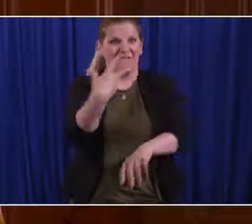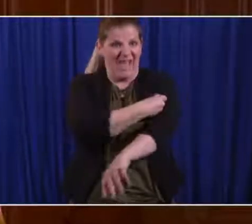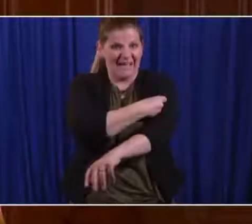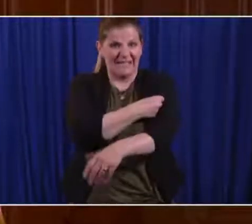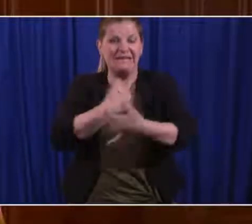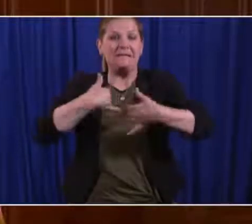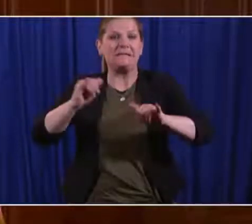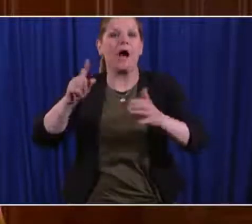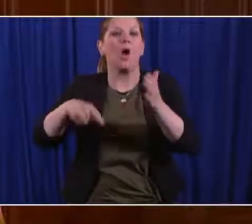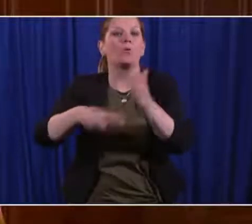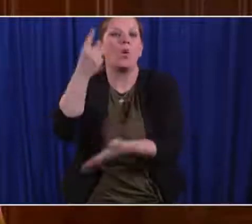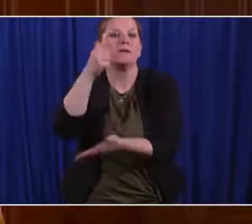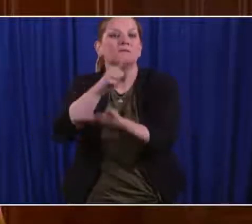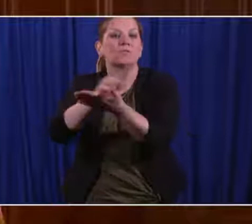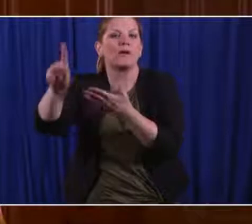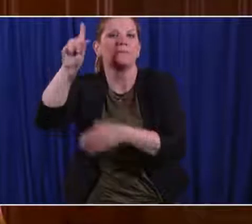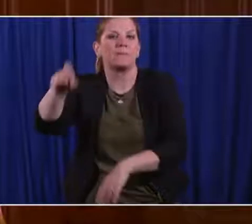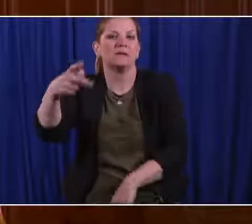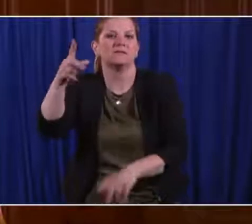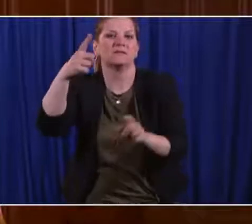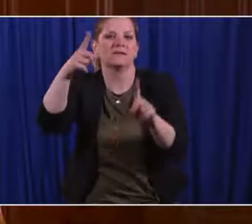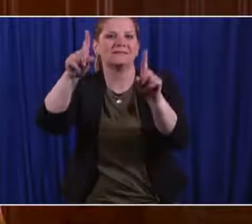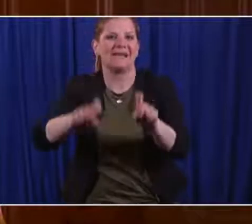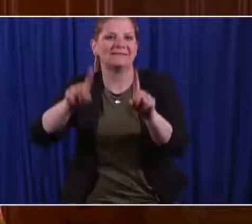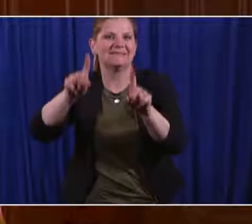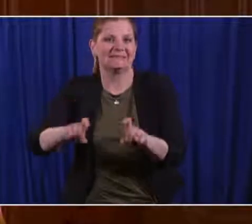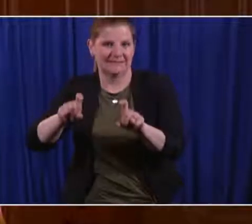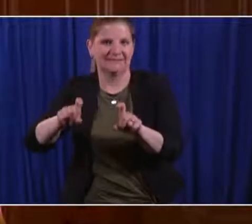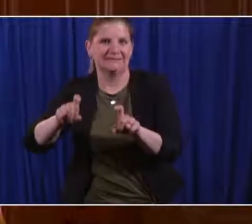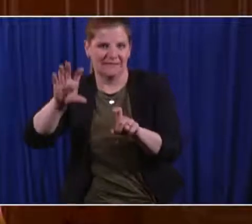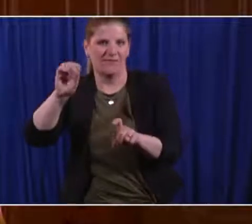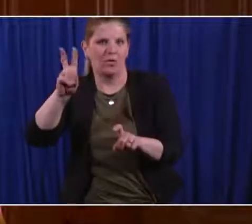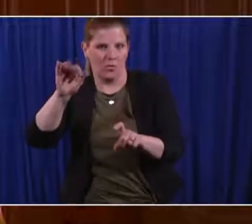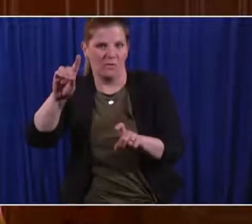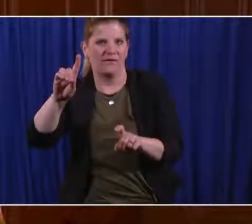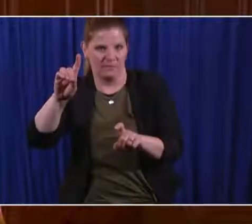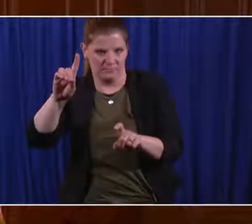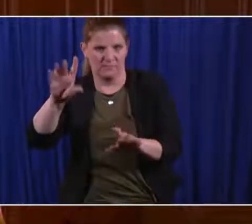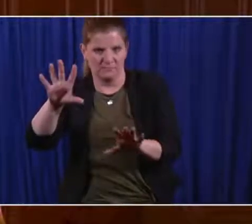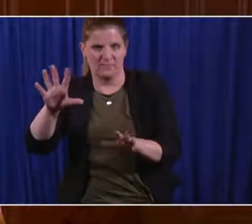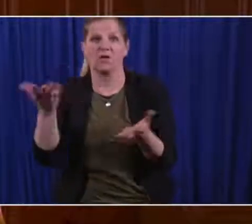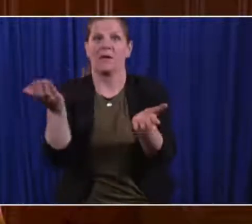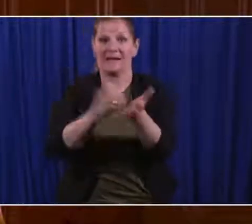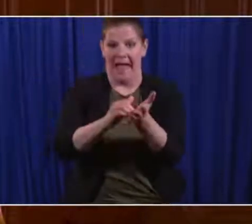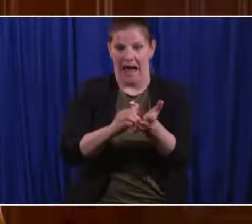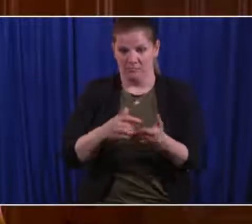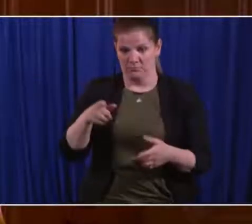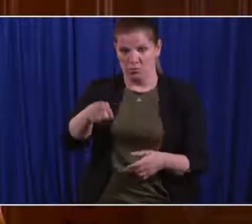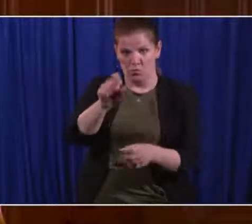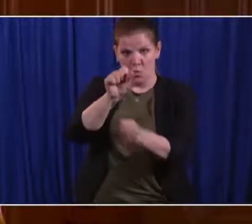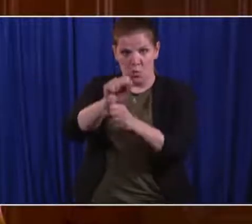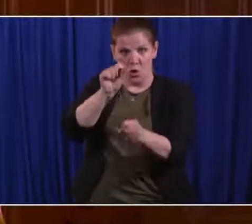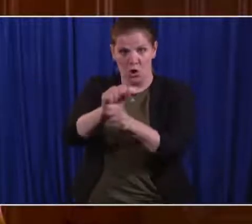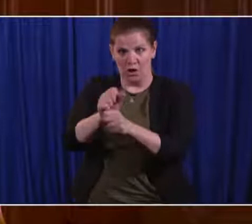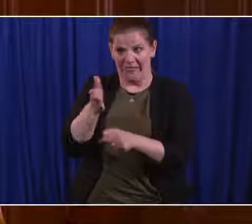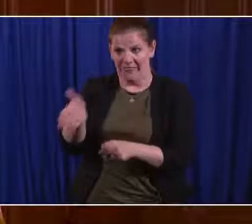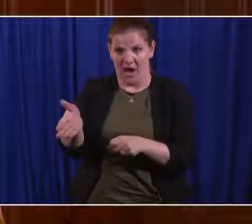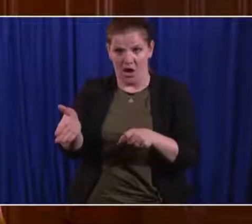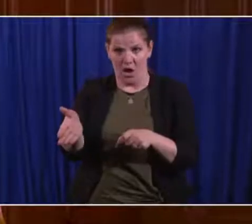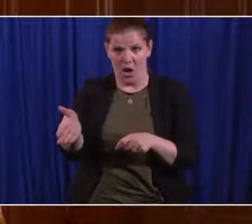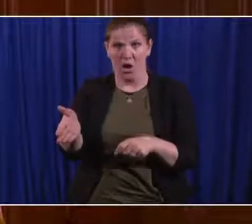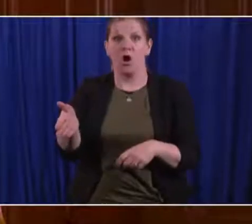nursing home or assisted living, you will be tested once per week if you have been vaccinated.